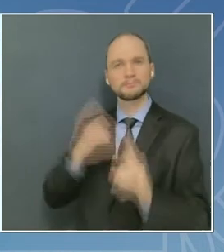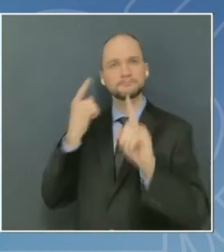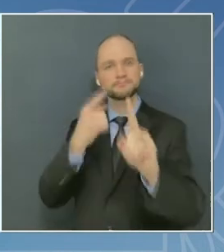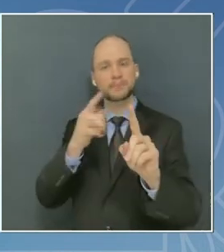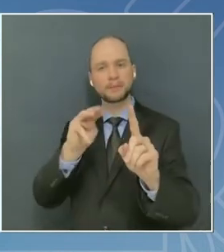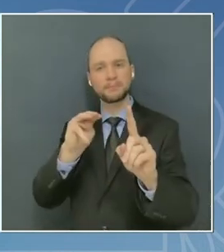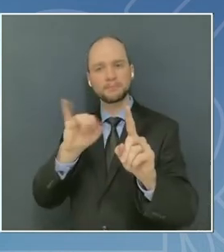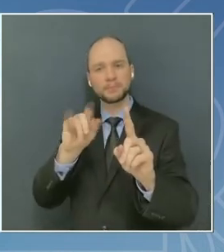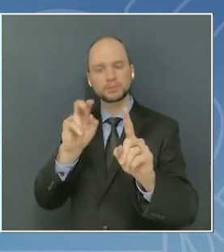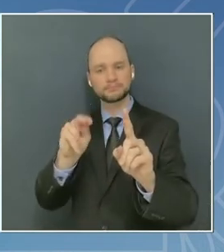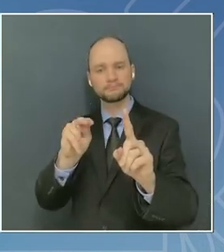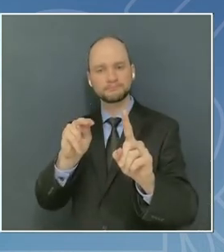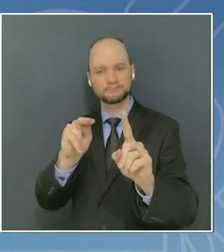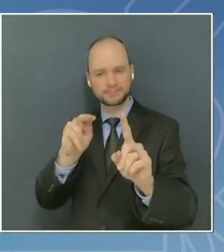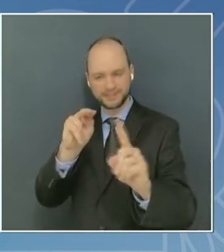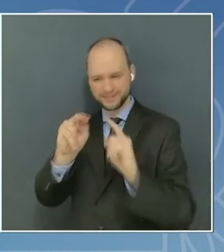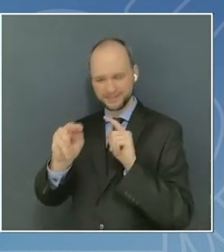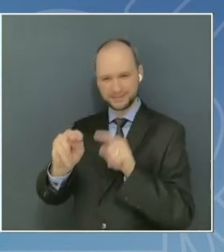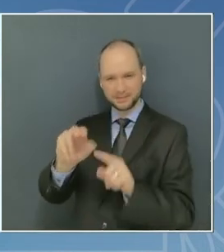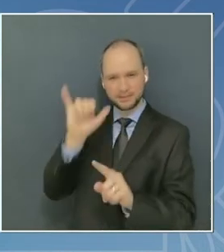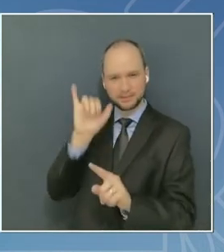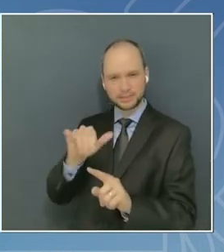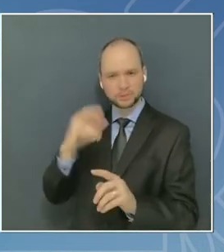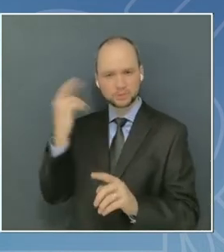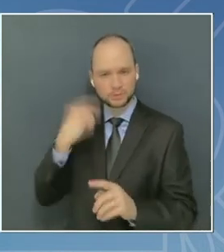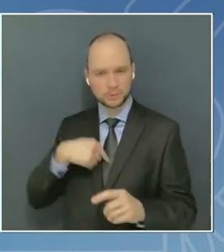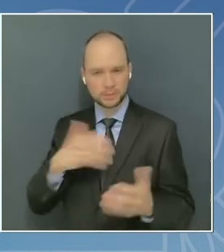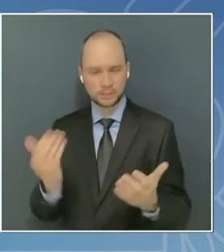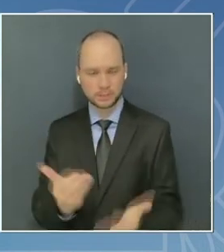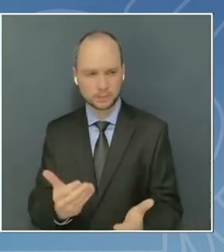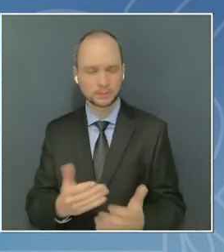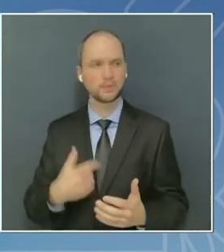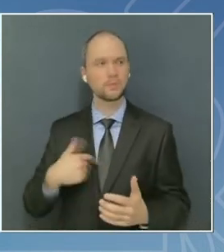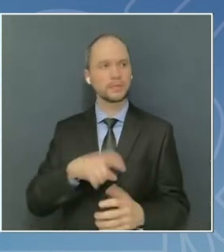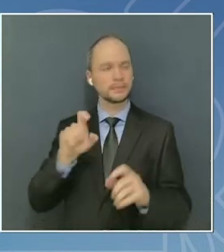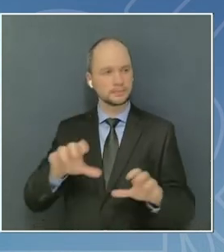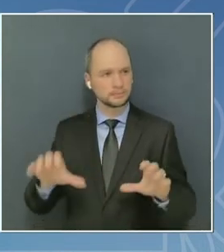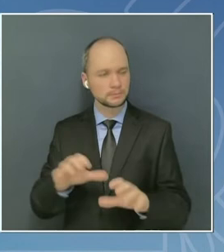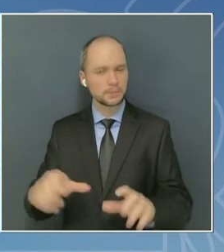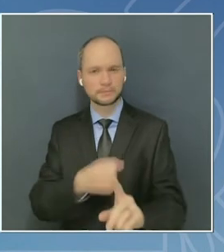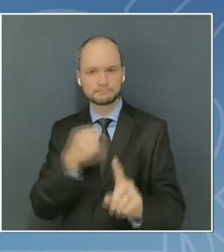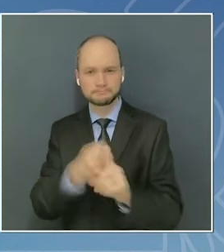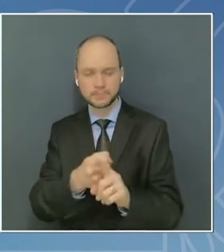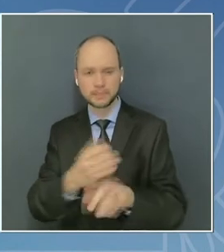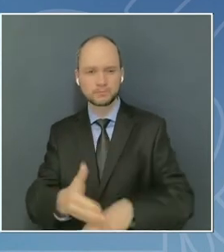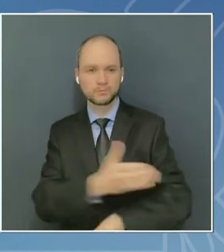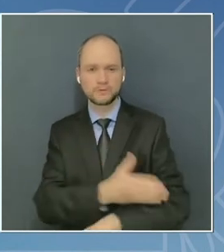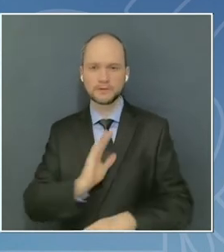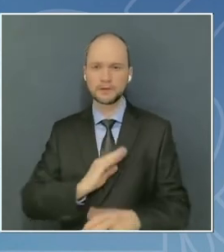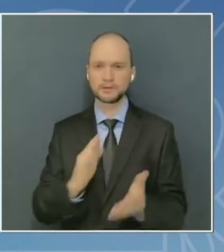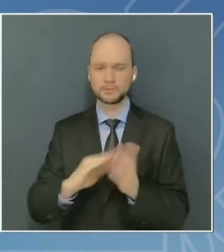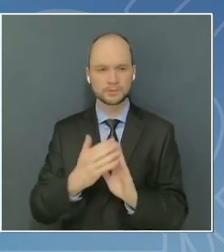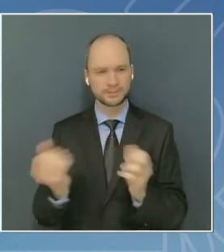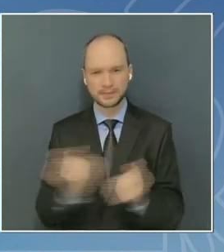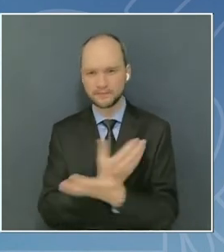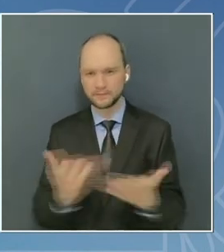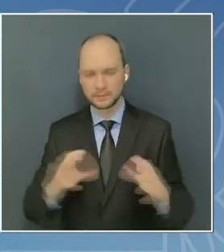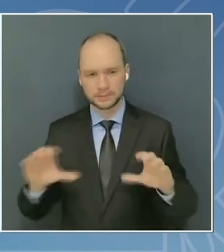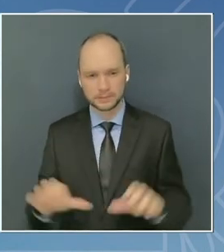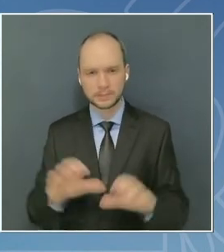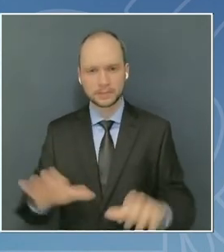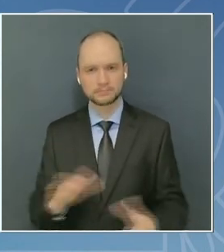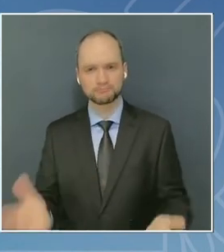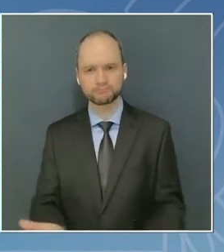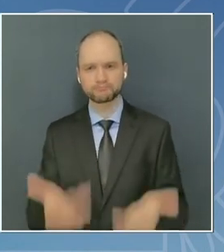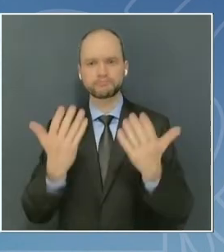we're here. Everything we do needs to make an impact. It needs to make our communities better. And we need to make sure that what we do makes